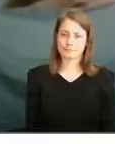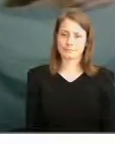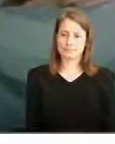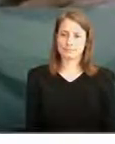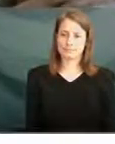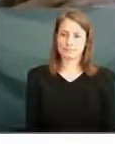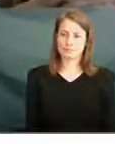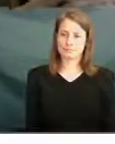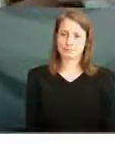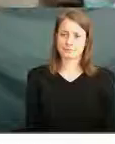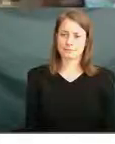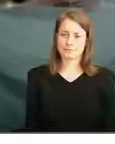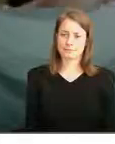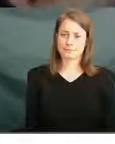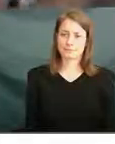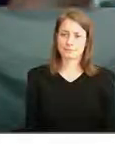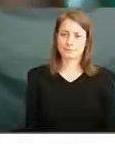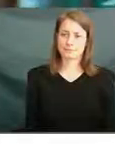Opp med en hånd. Jonas!